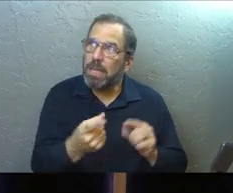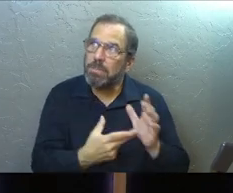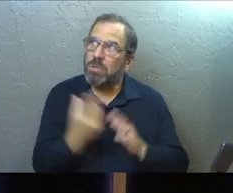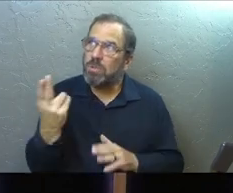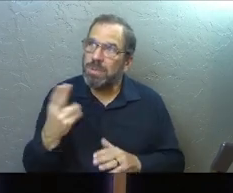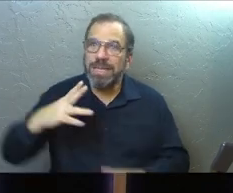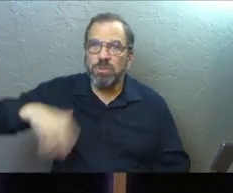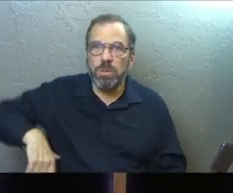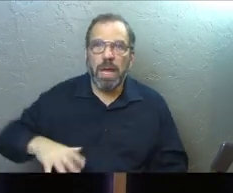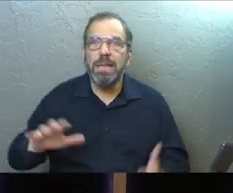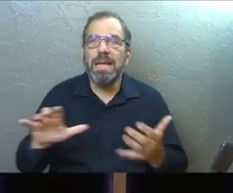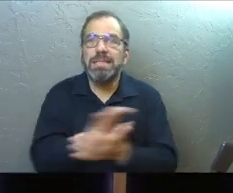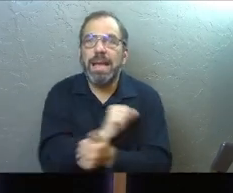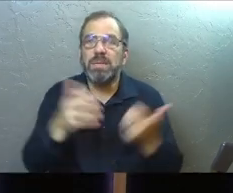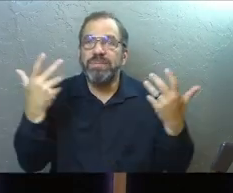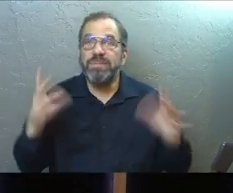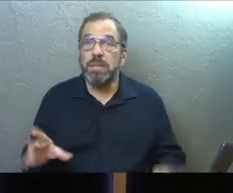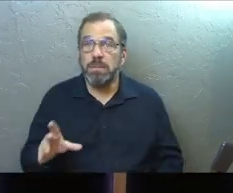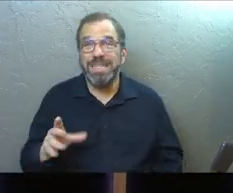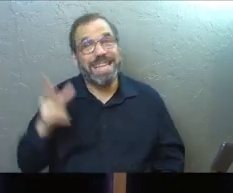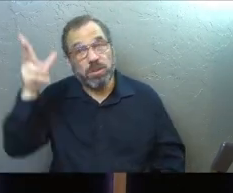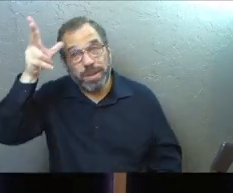too late. Damage done.